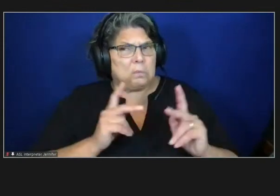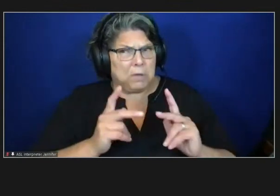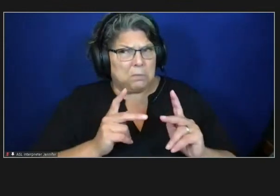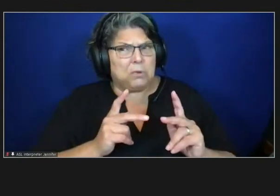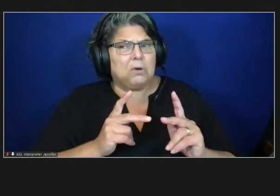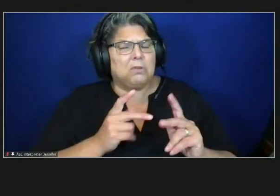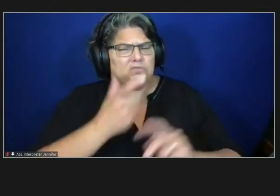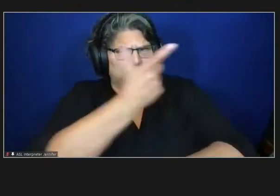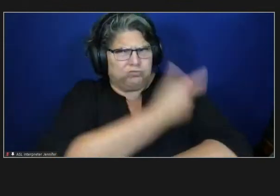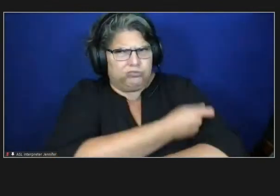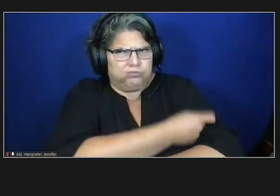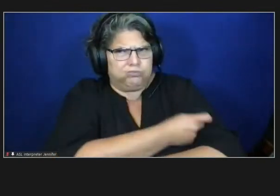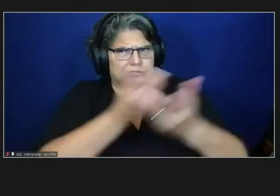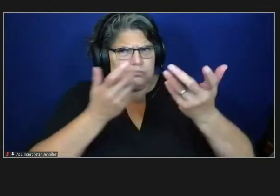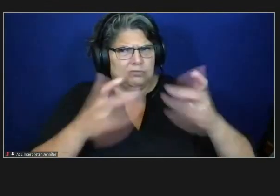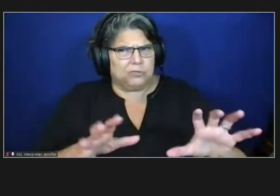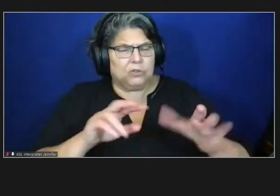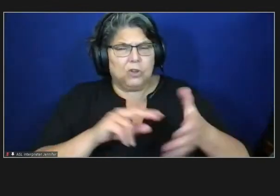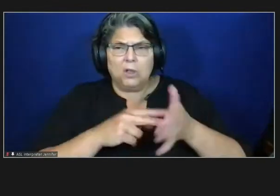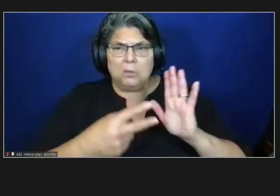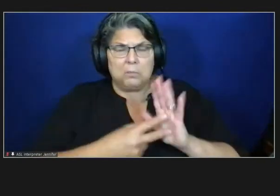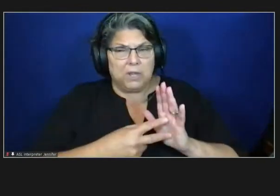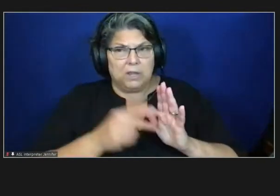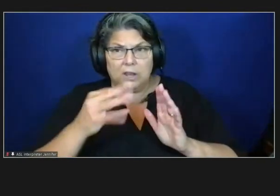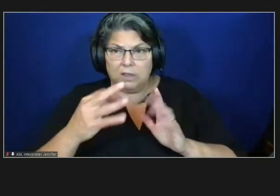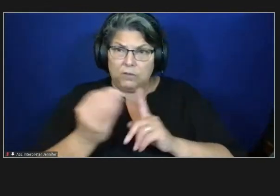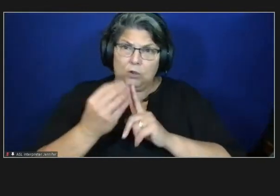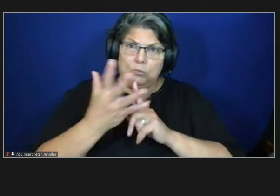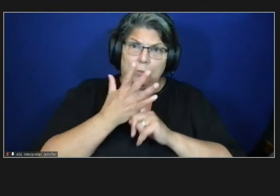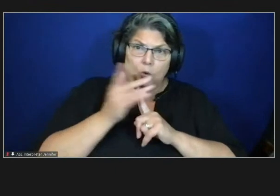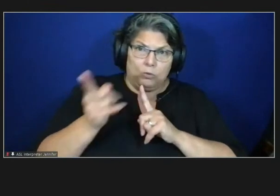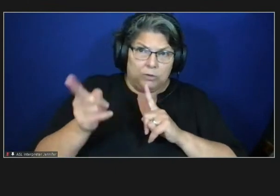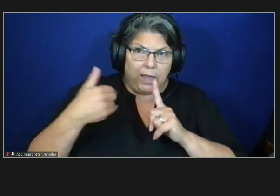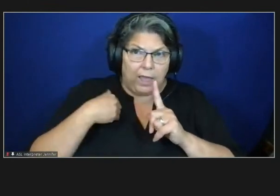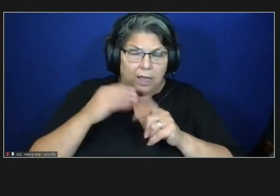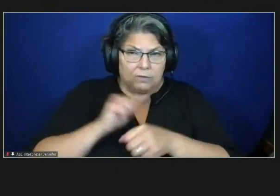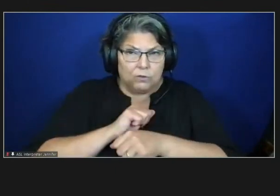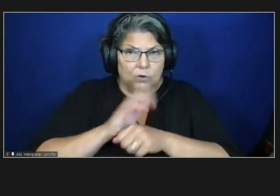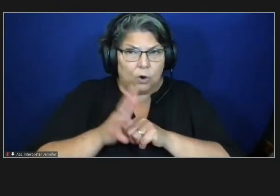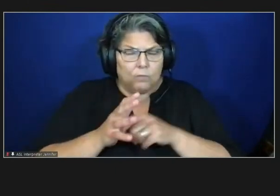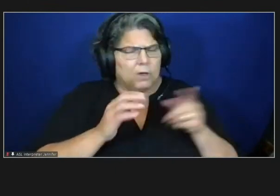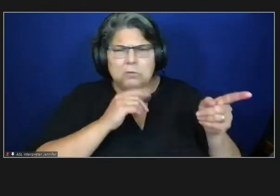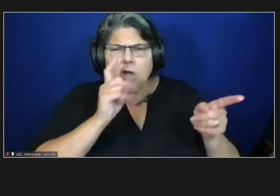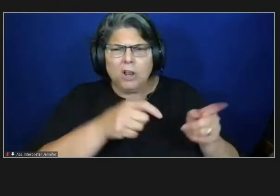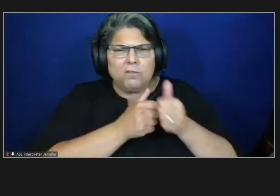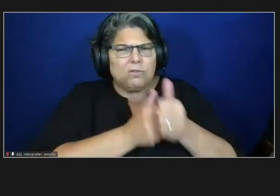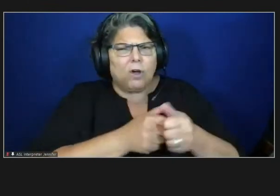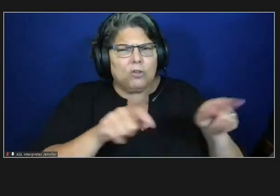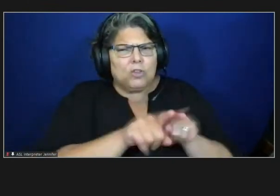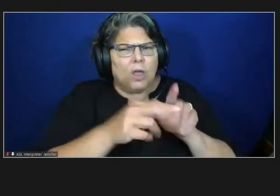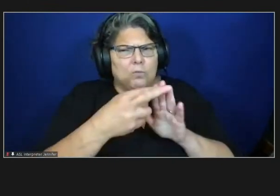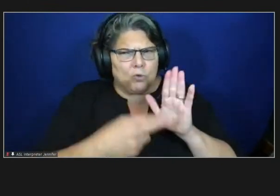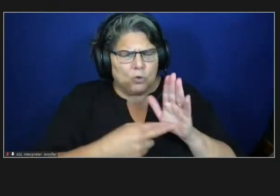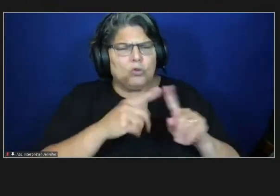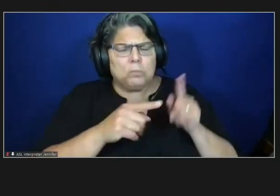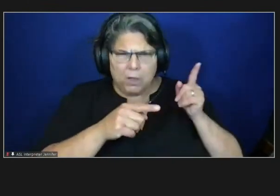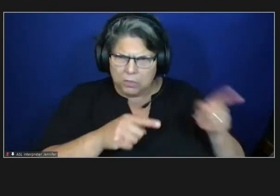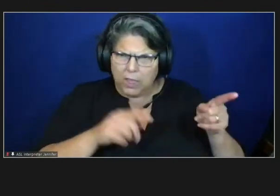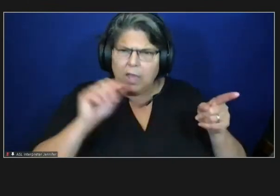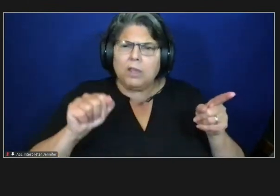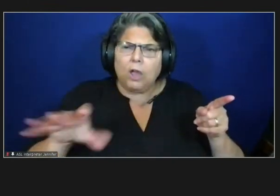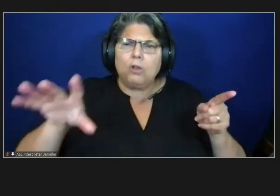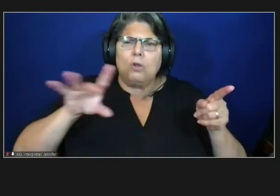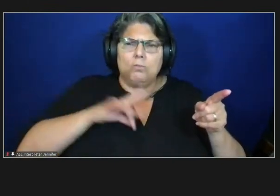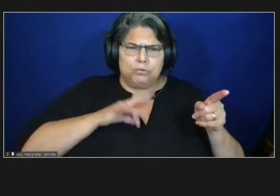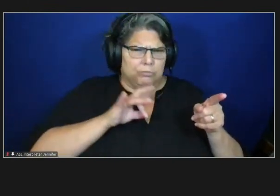same way after an exposure, but they also can, transmit COVID to other